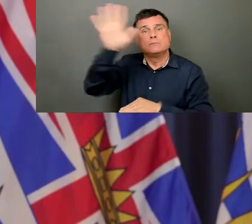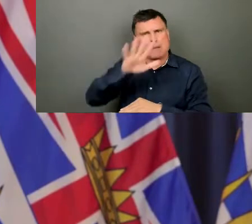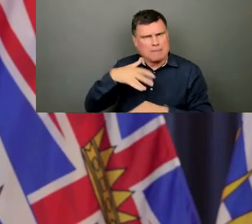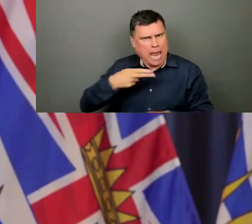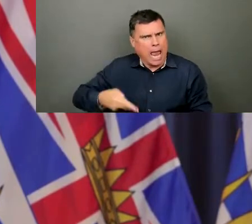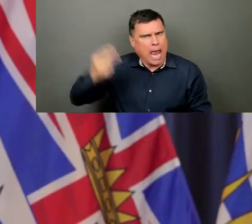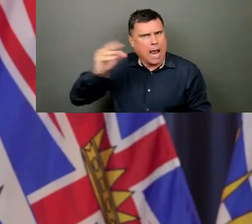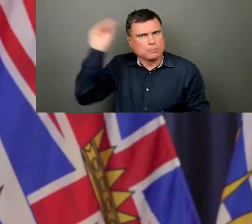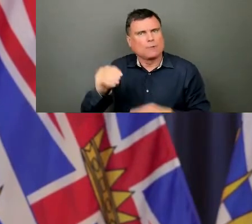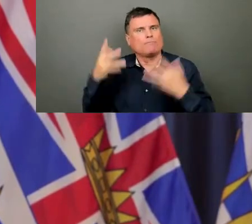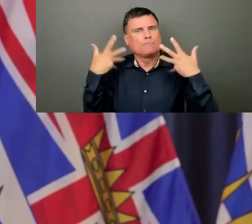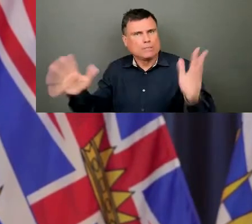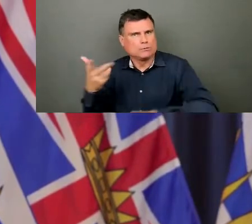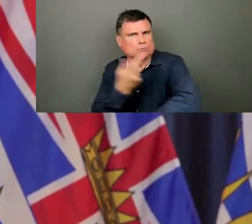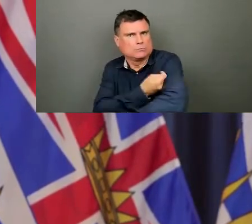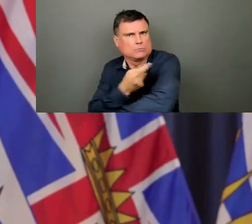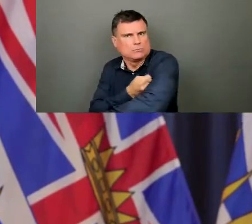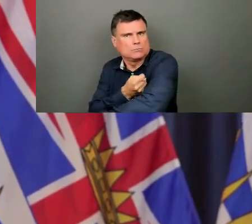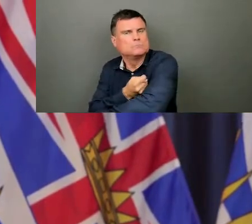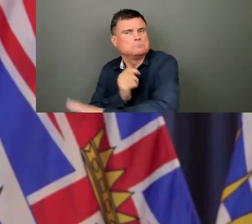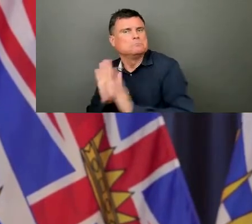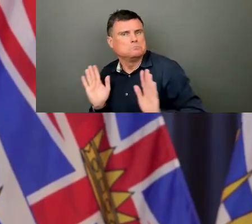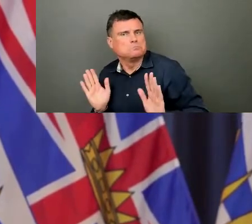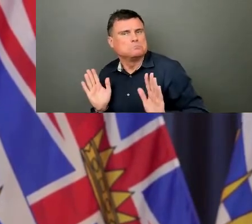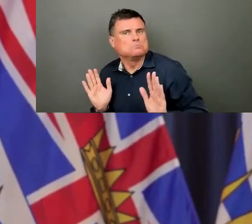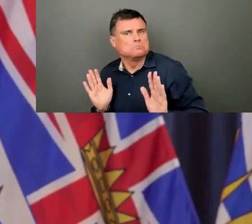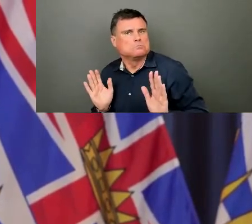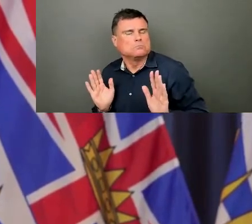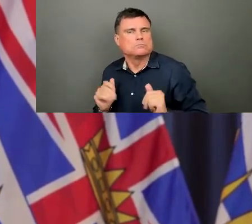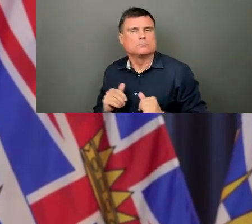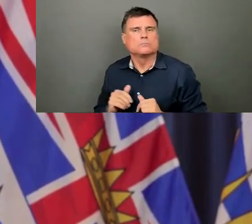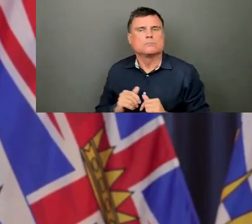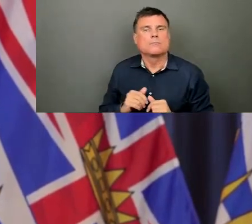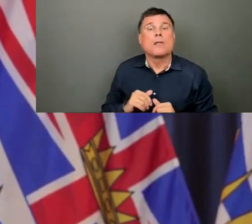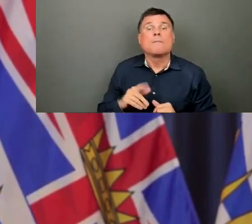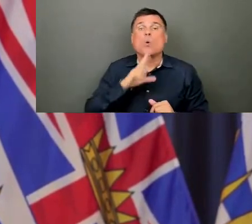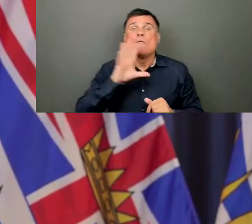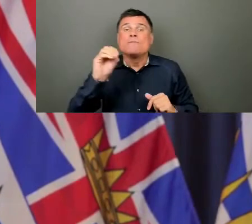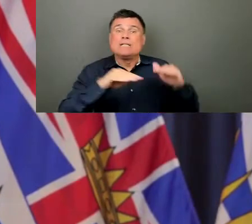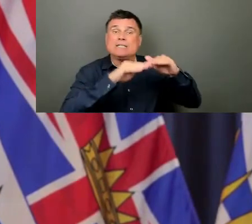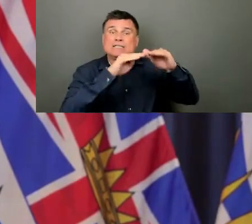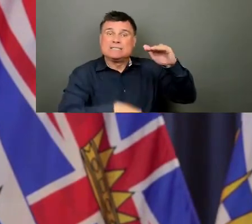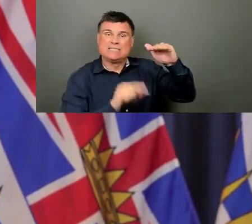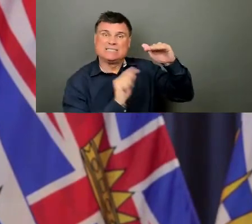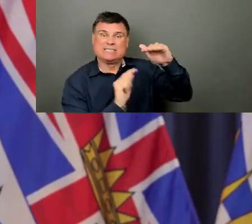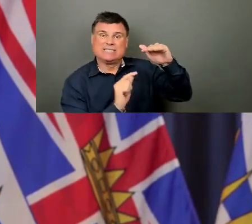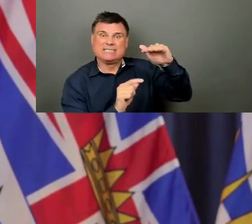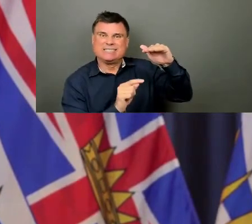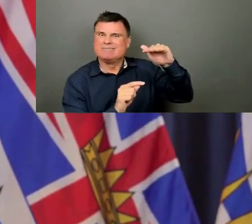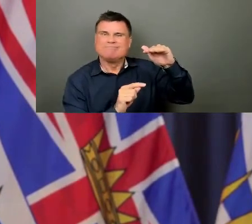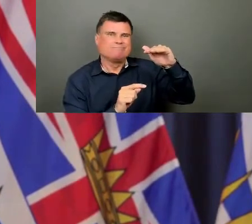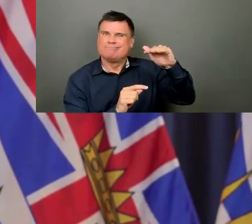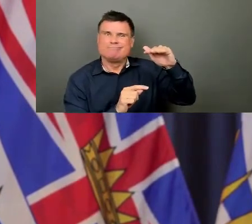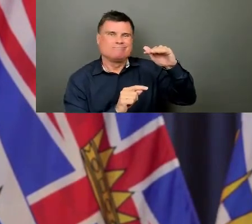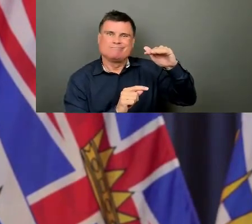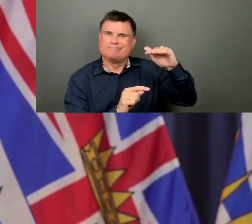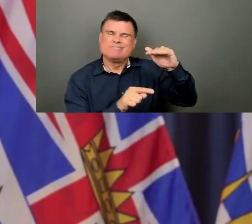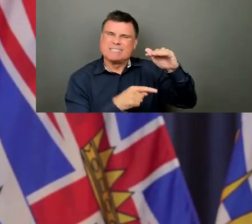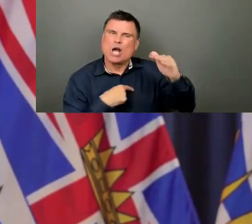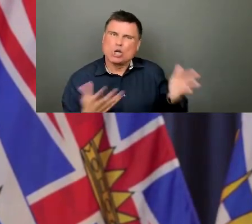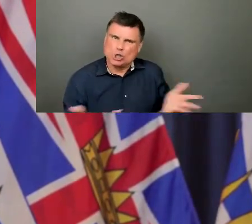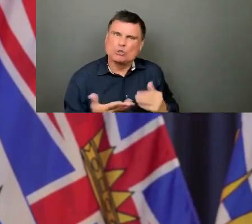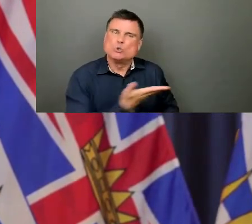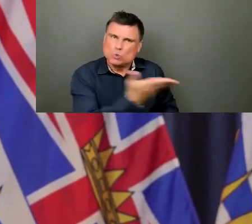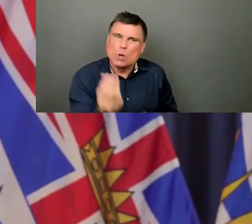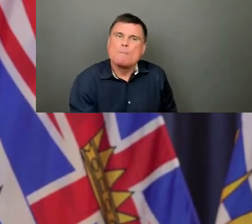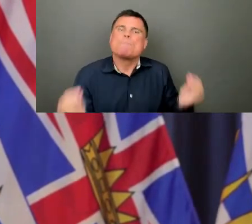those efforts to make sure that that happens. With respect to healthcare workers in general, the other point that we're obviously concerned about in